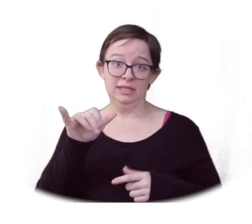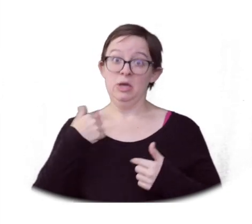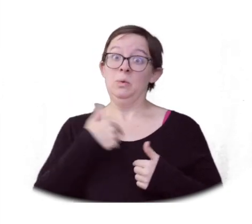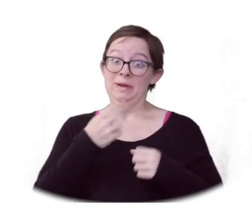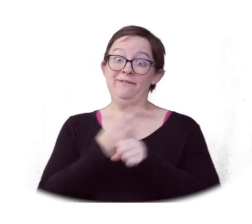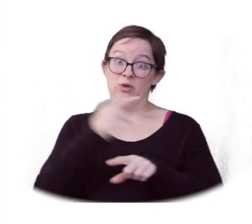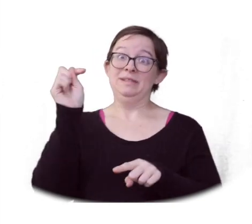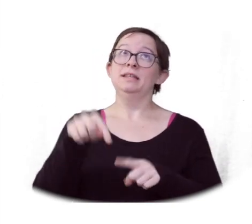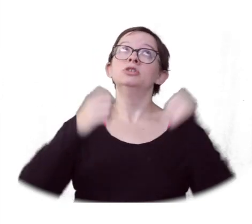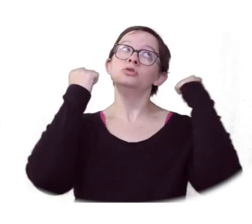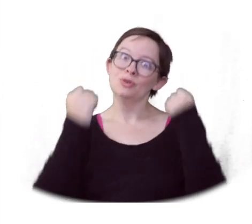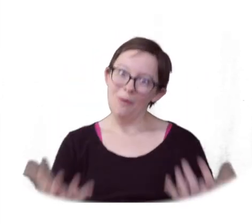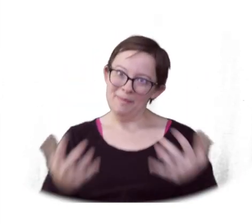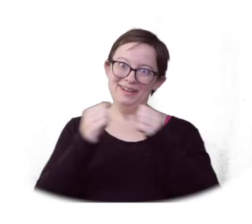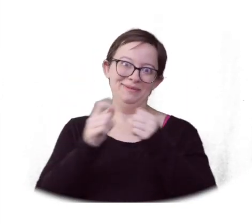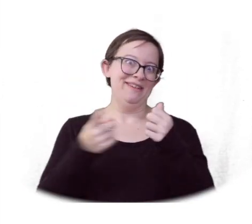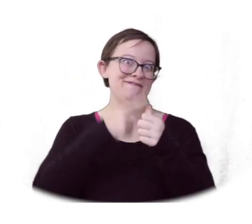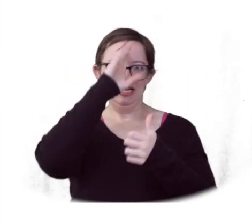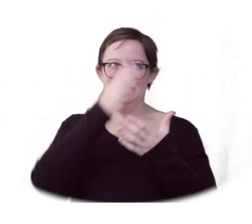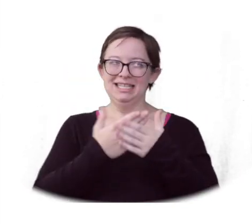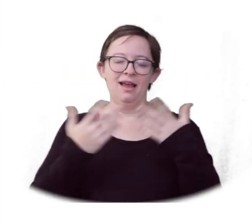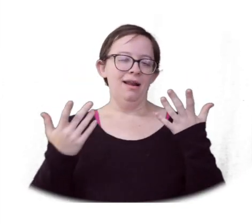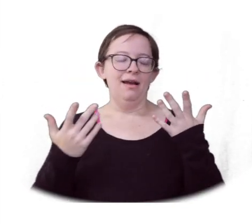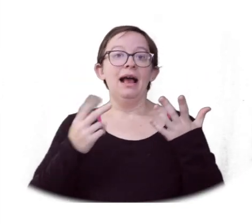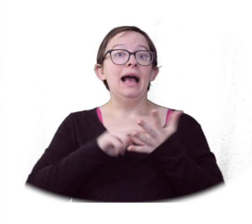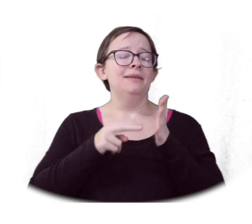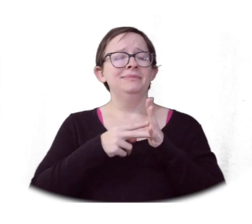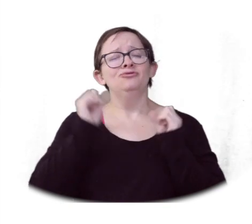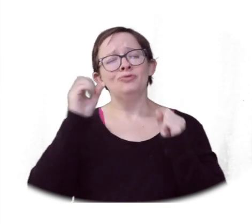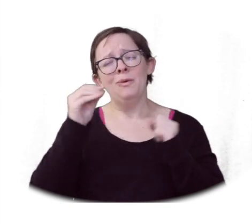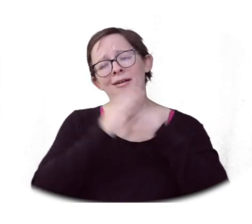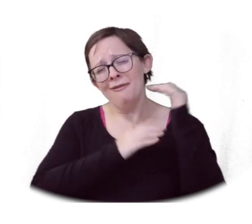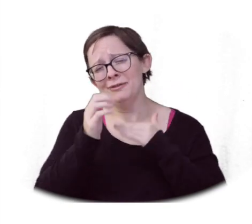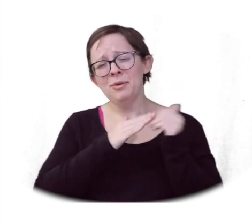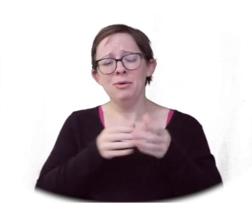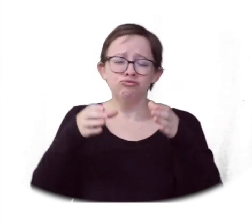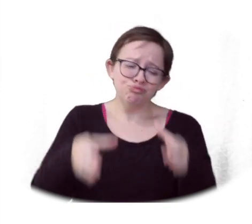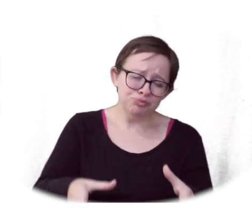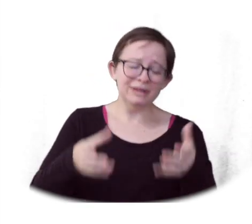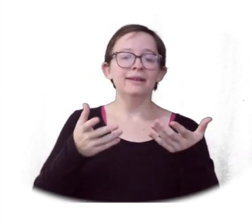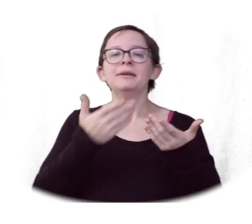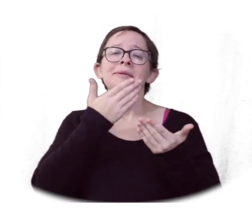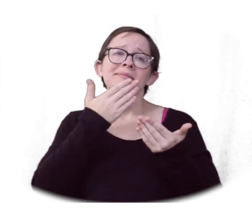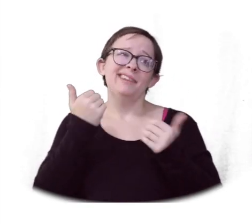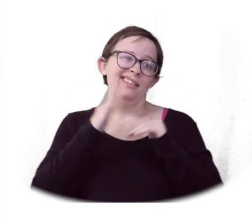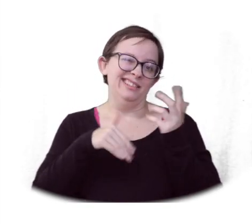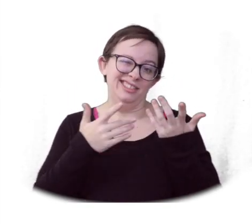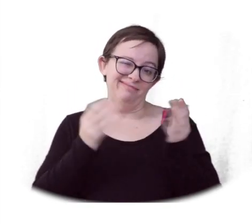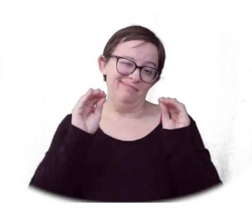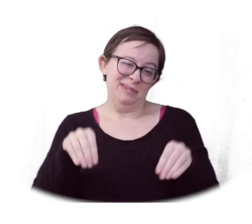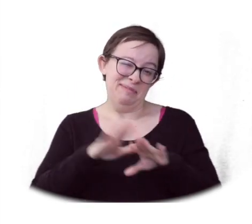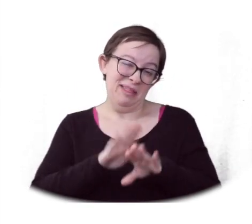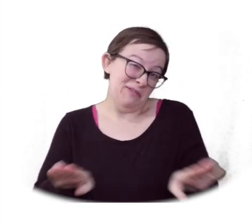use this thing so much with our first son. I mean, it is so comfortable for them to sit in. It's just